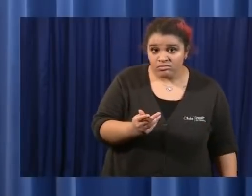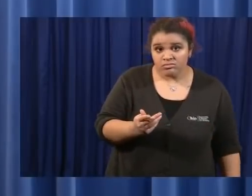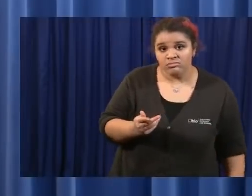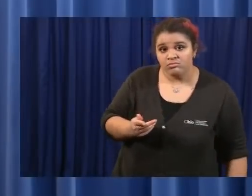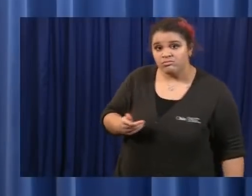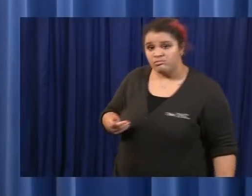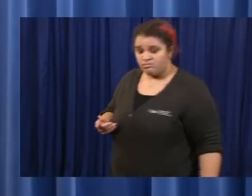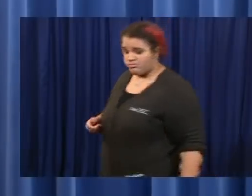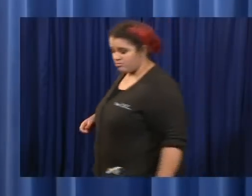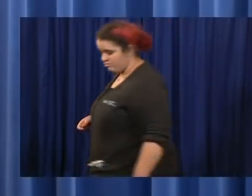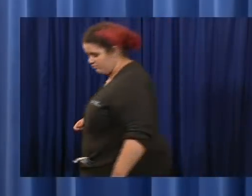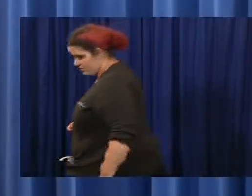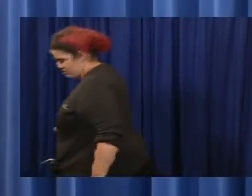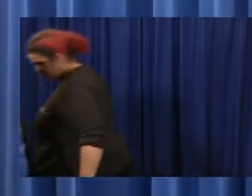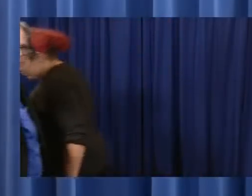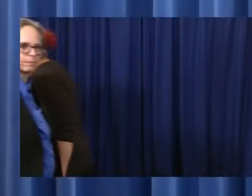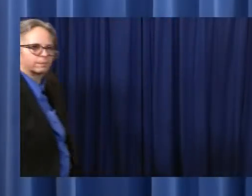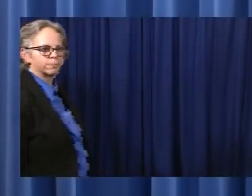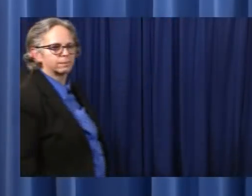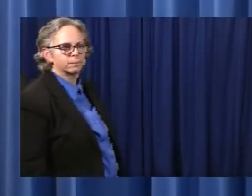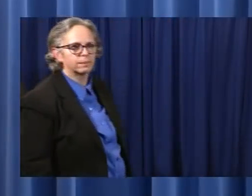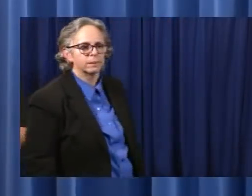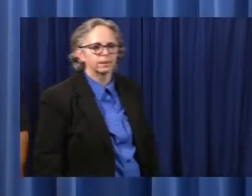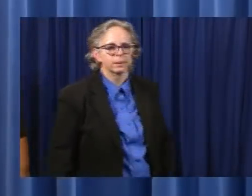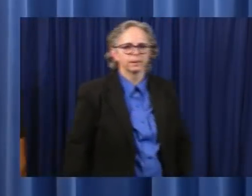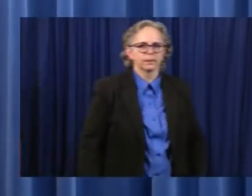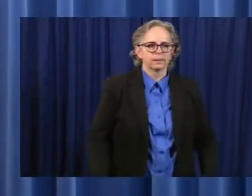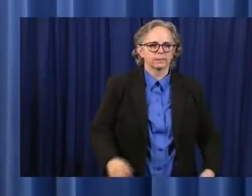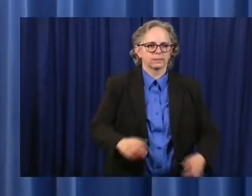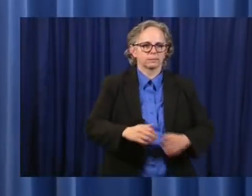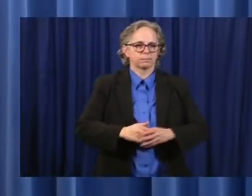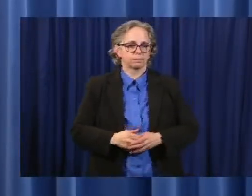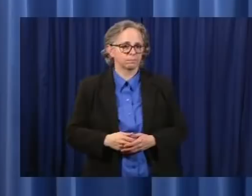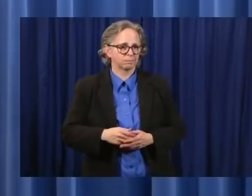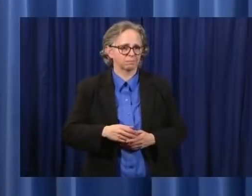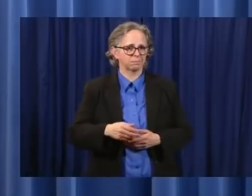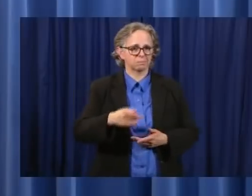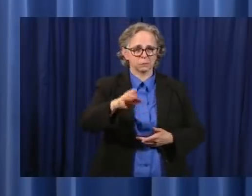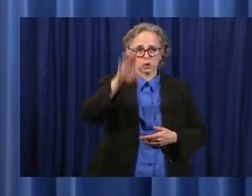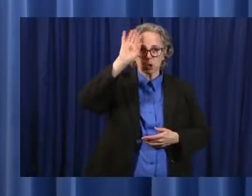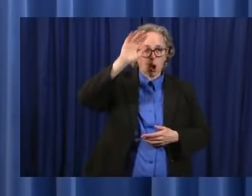You heard directly from the director. You heard from the doctor.